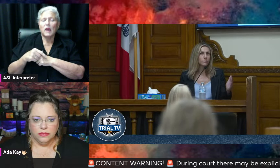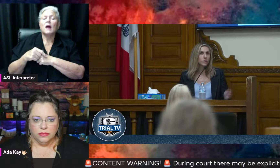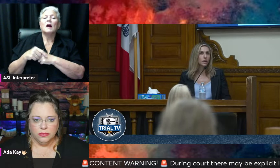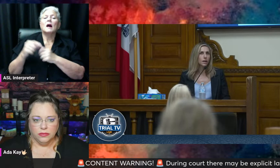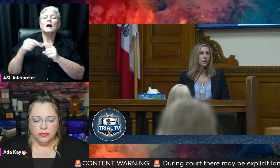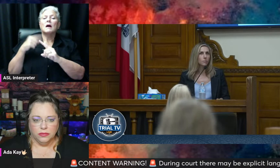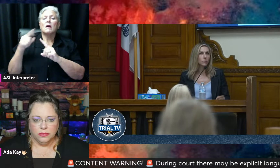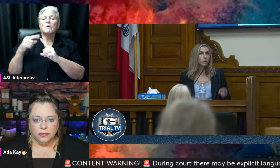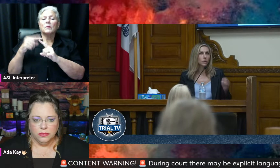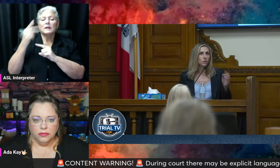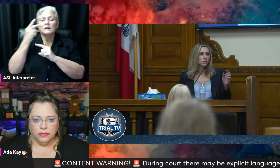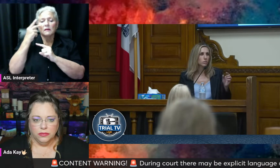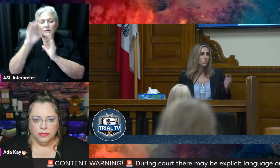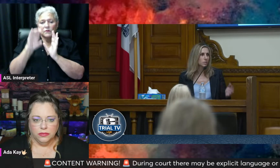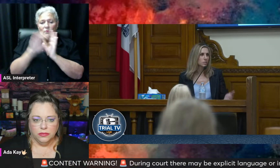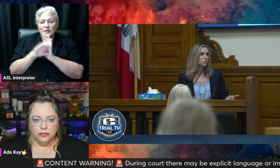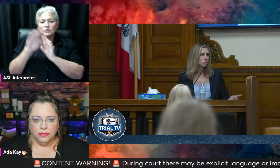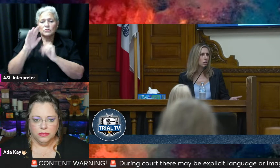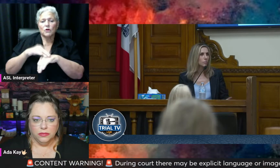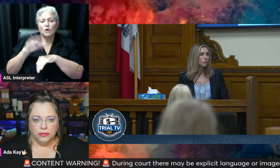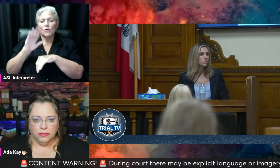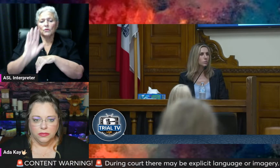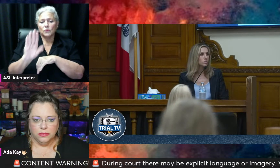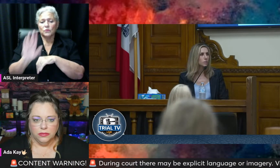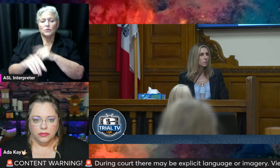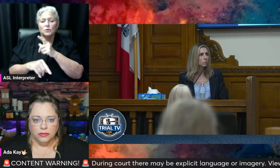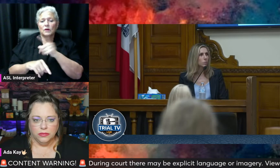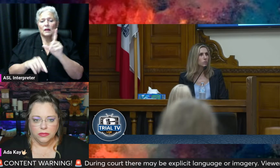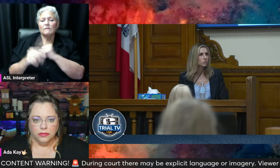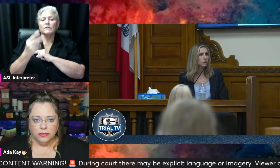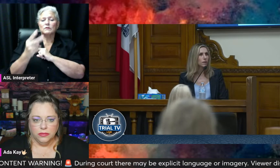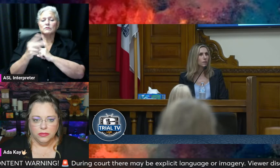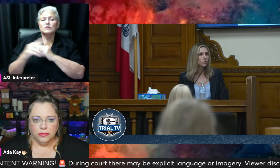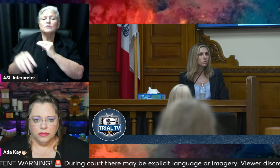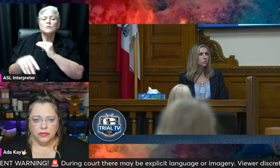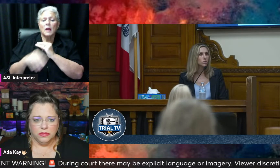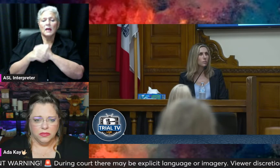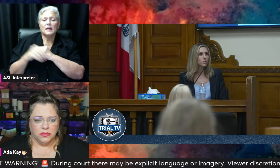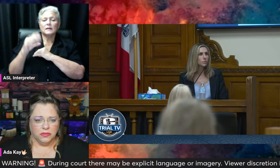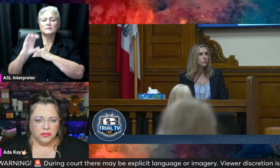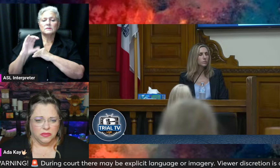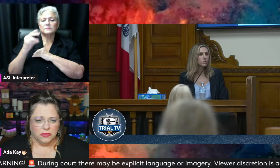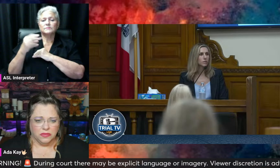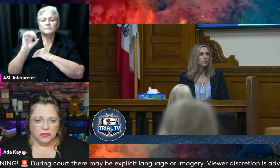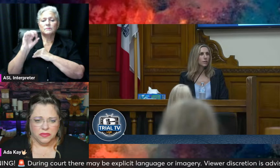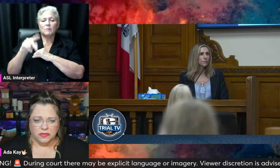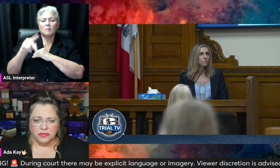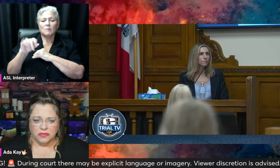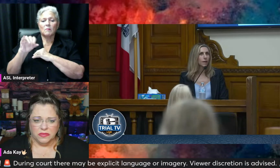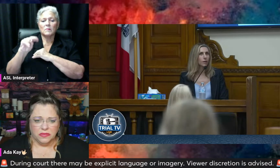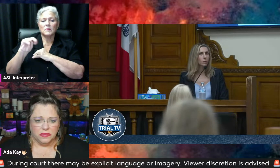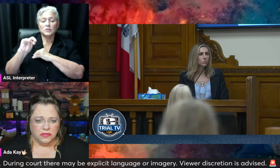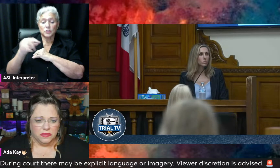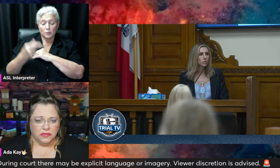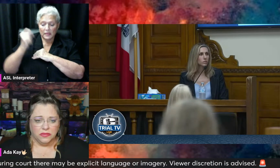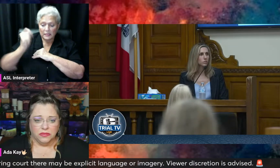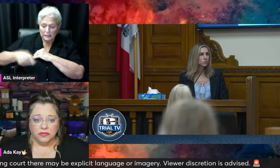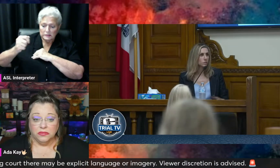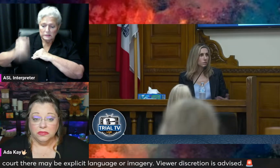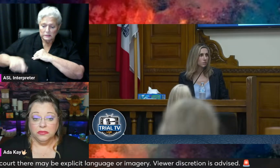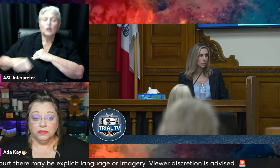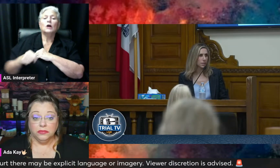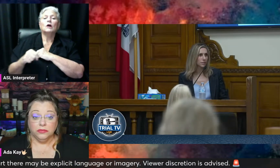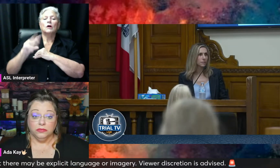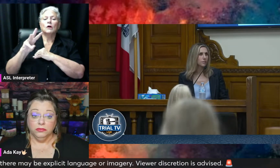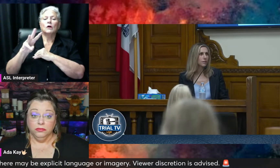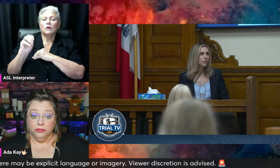your left. There are 2 additional chopping wounds at the border of that larger chopping wound. That wound